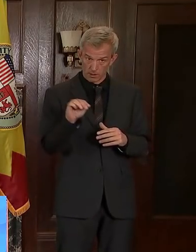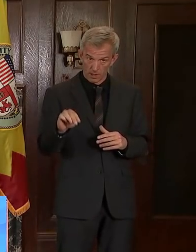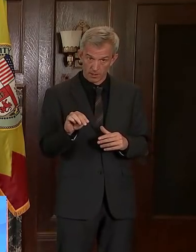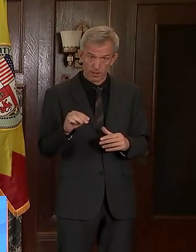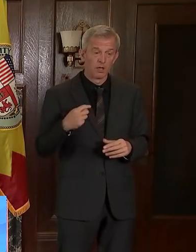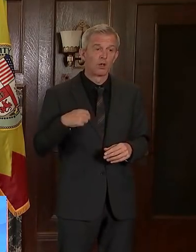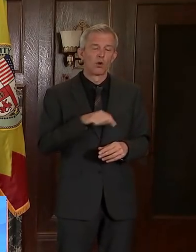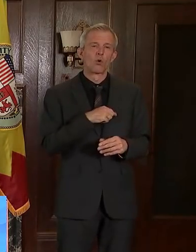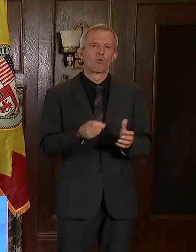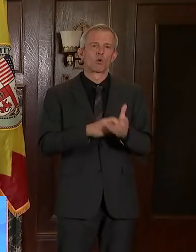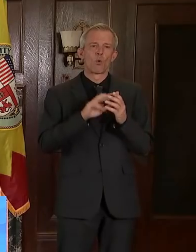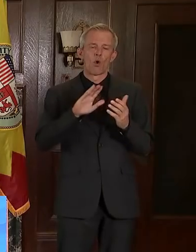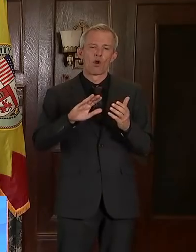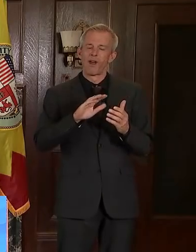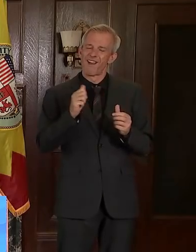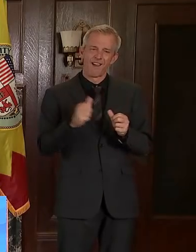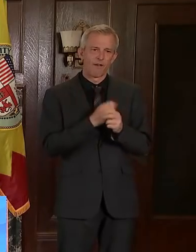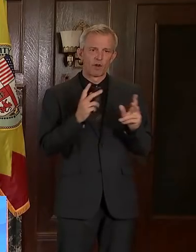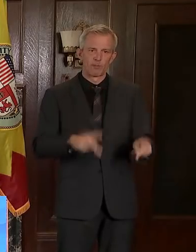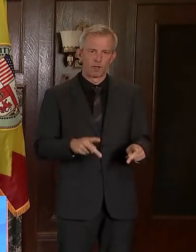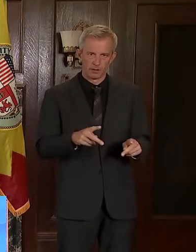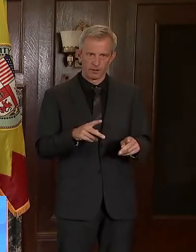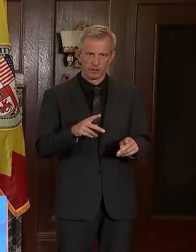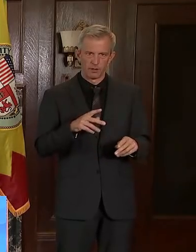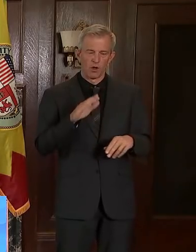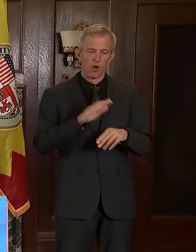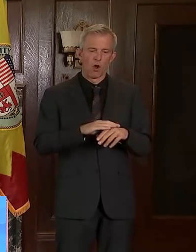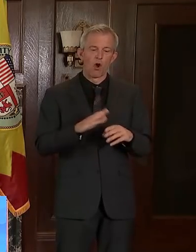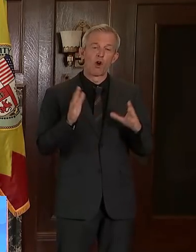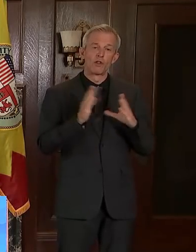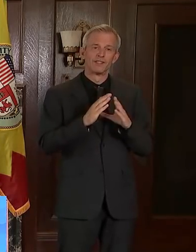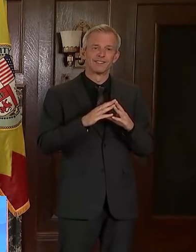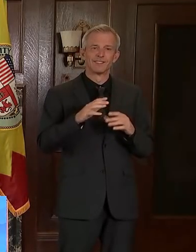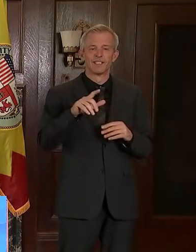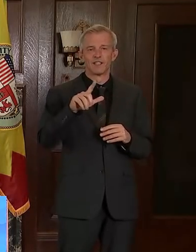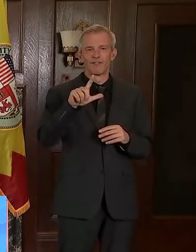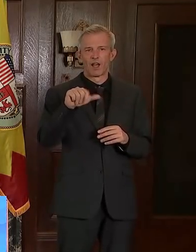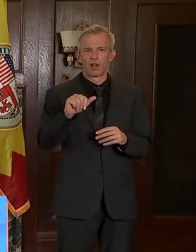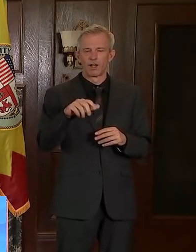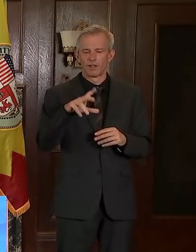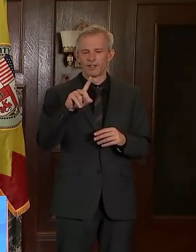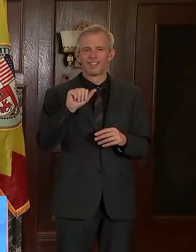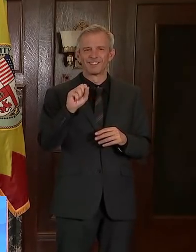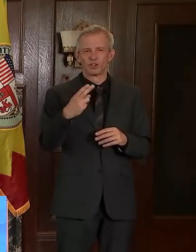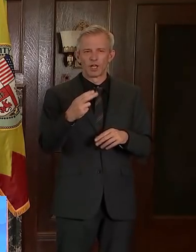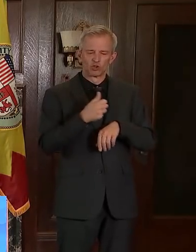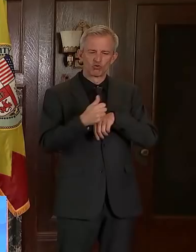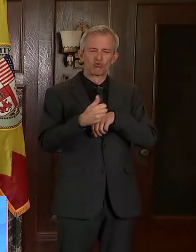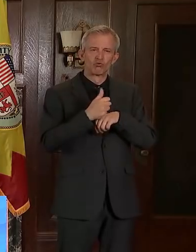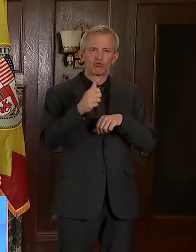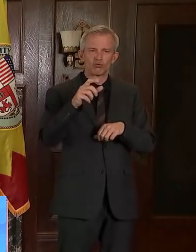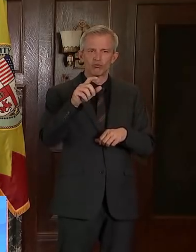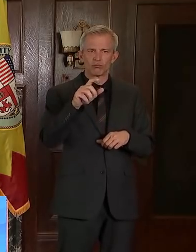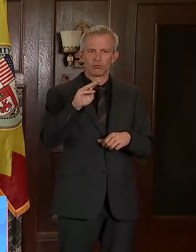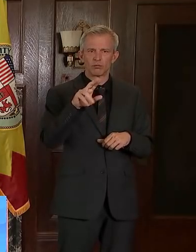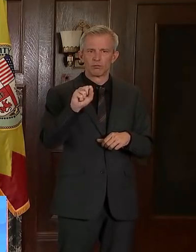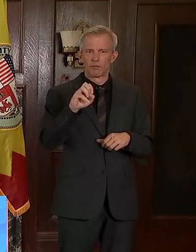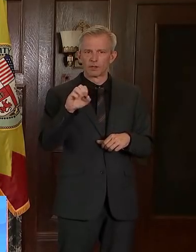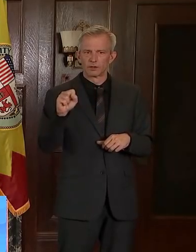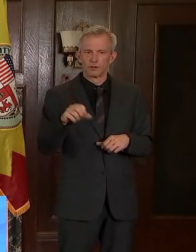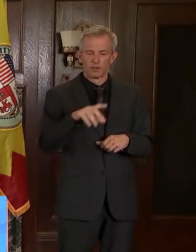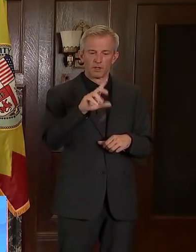requiring all riders on the City of LA's LADOT transit buses to wear face coverings. These are